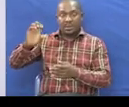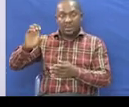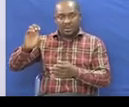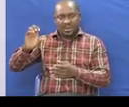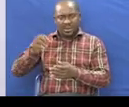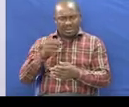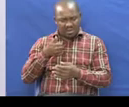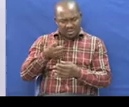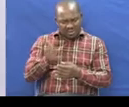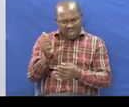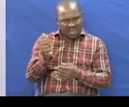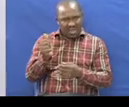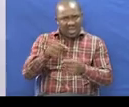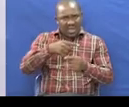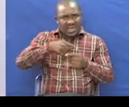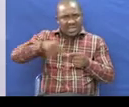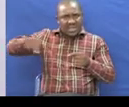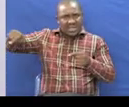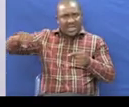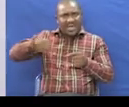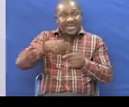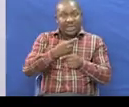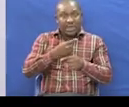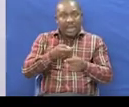This is our first question.